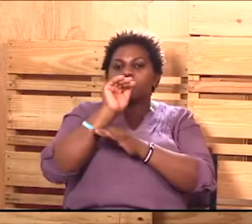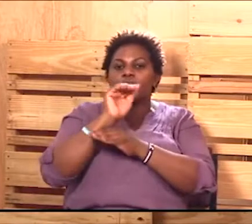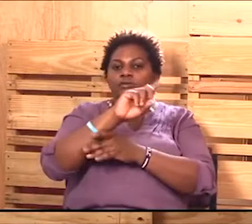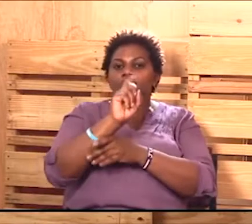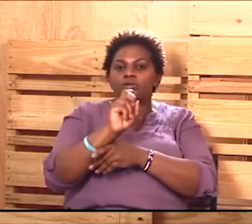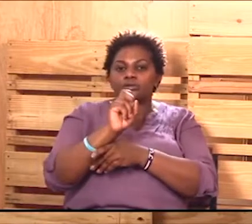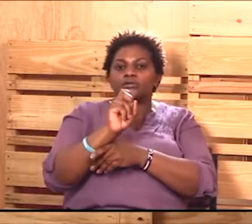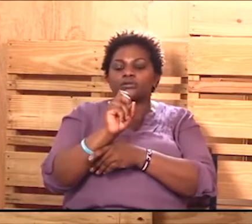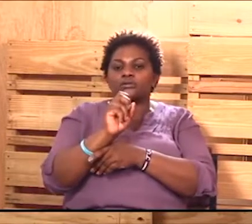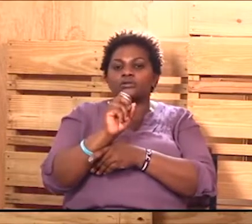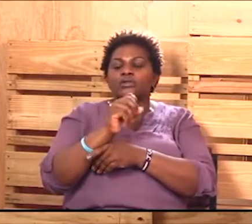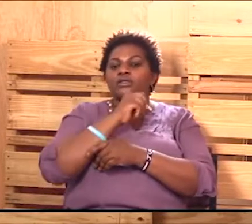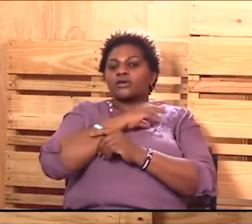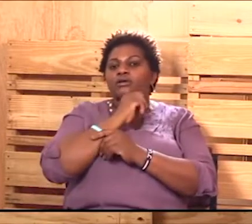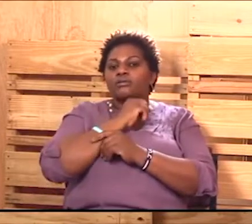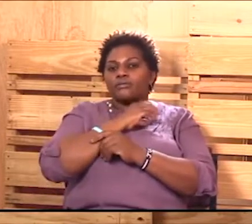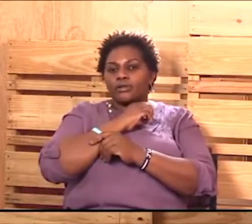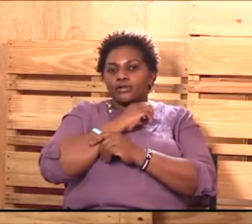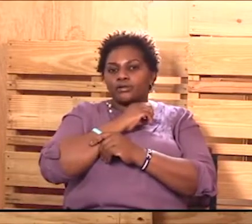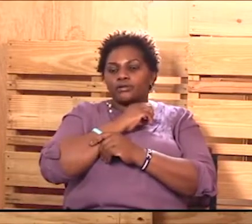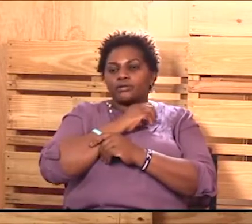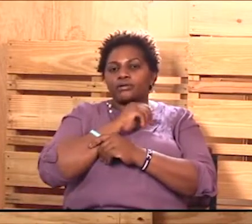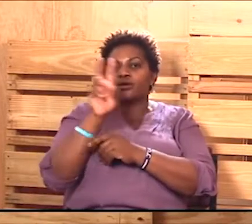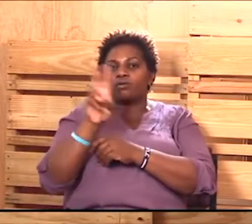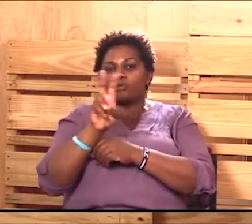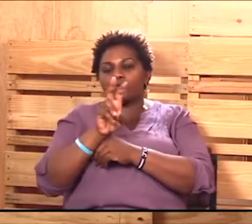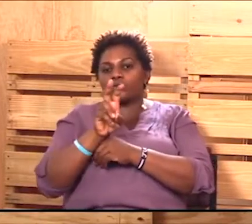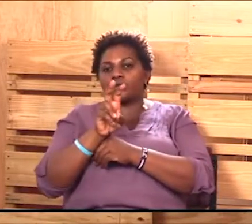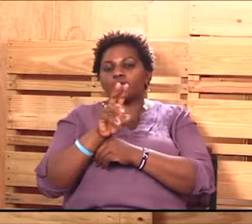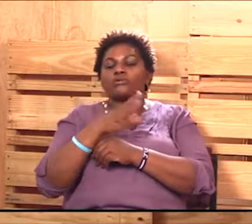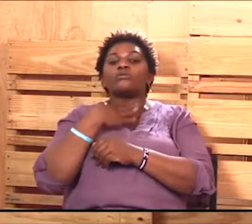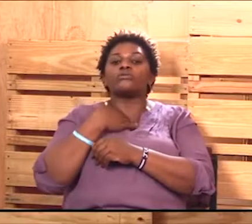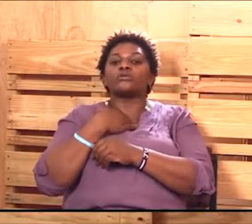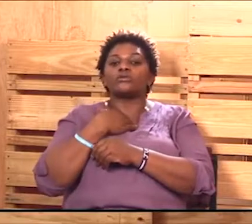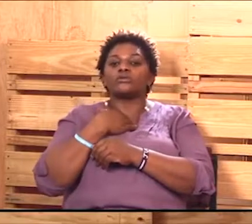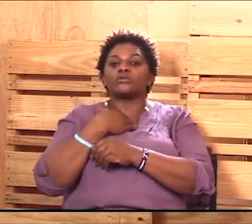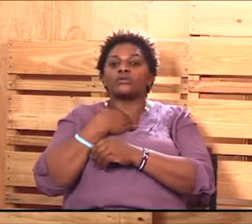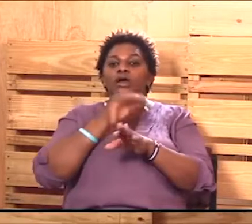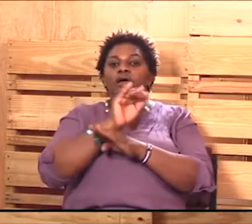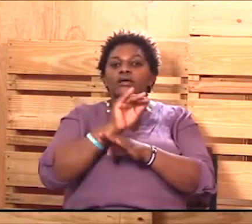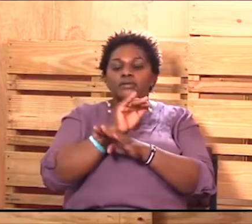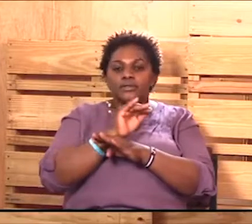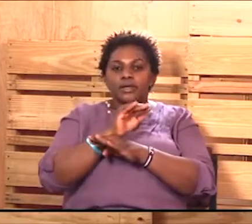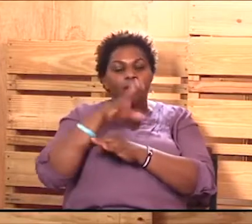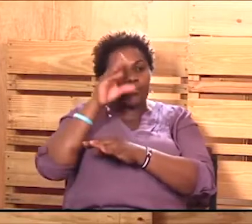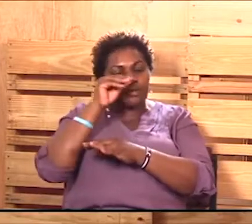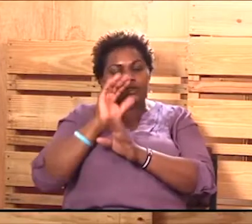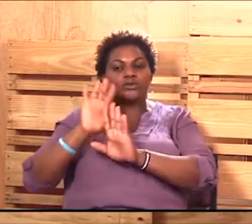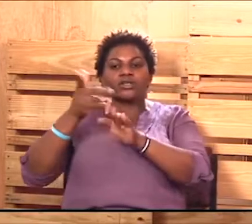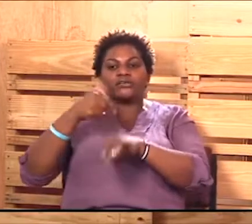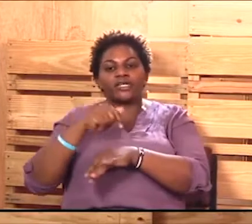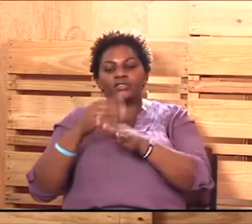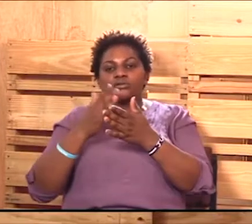questions. They grumbled. They looked back and they wanted, you know, asking Moses, you know, you'd have left us where we